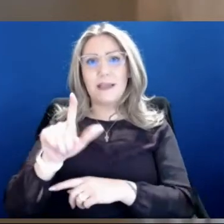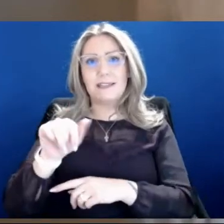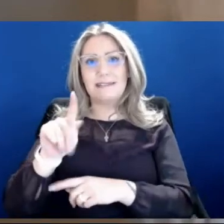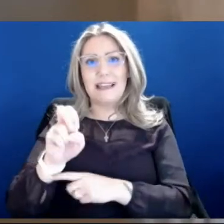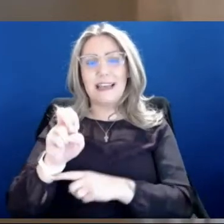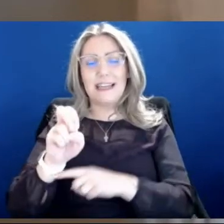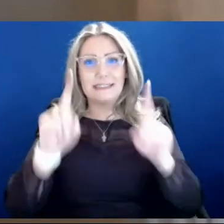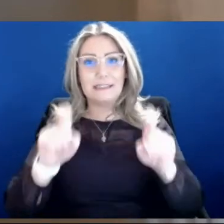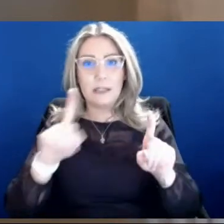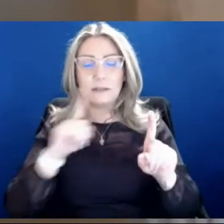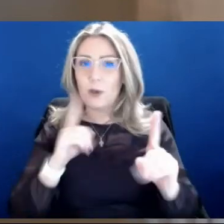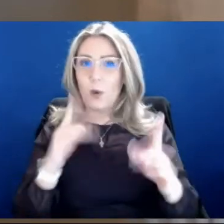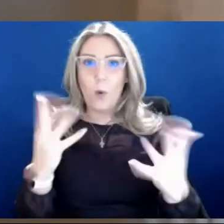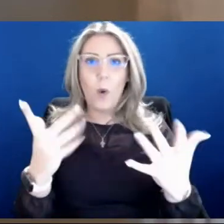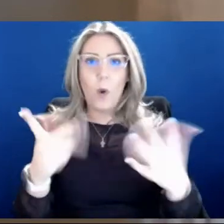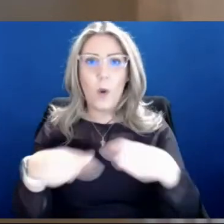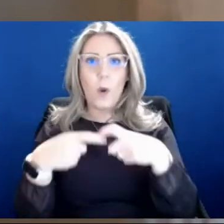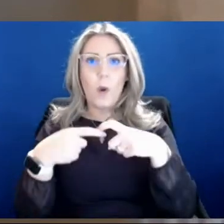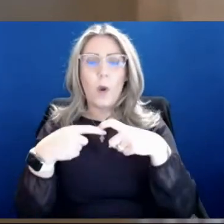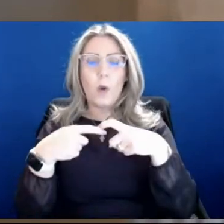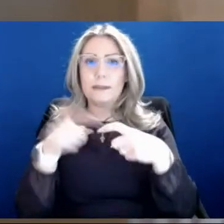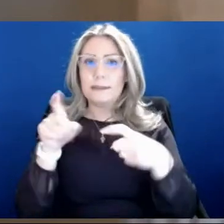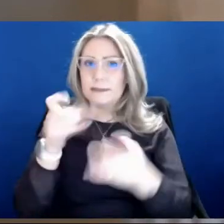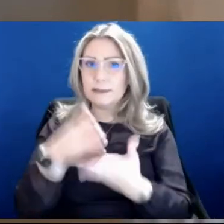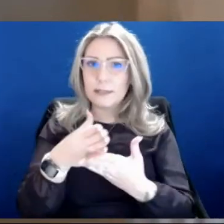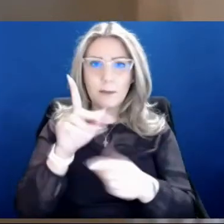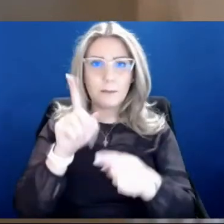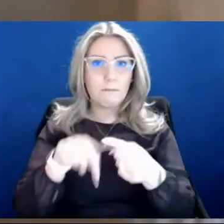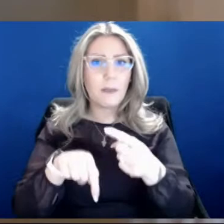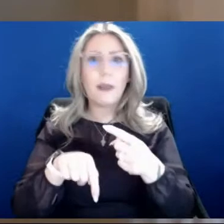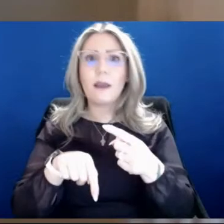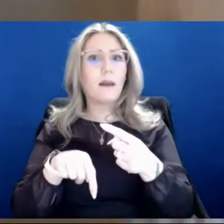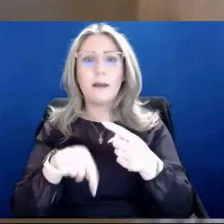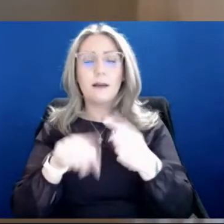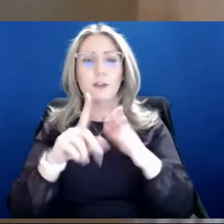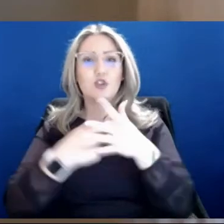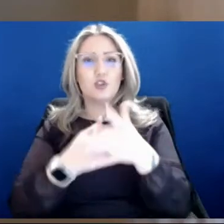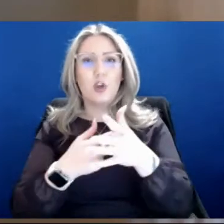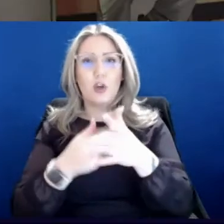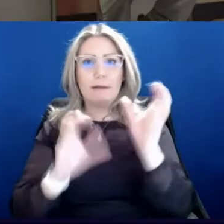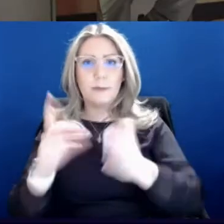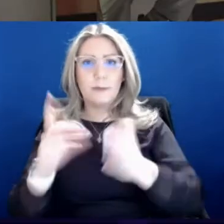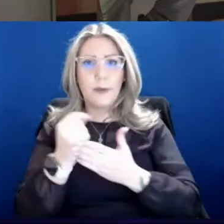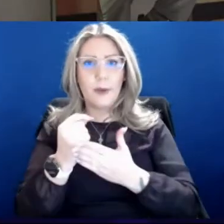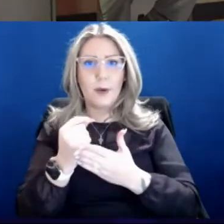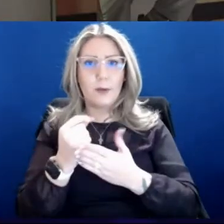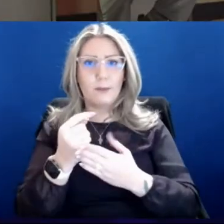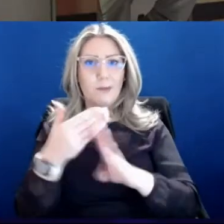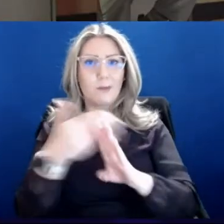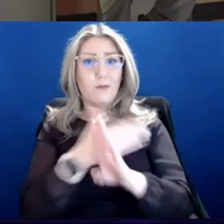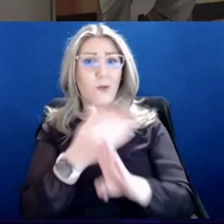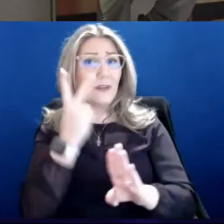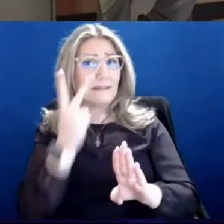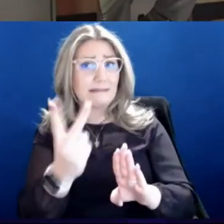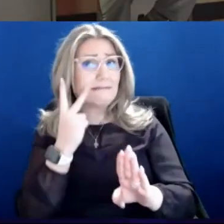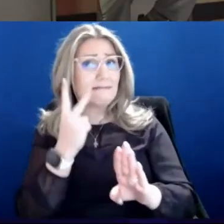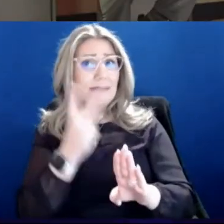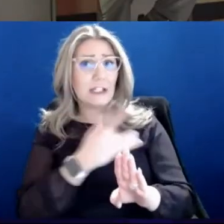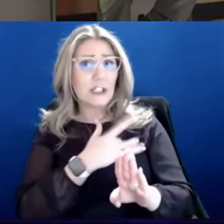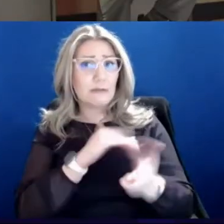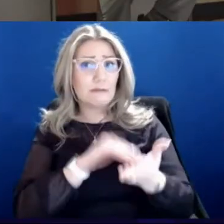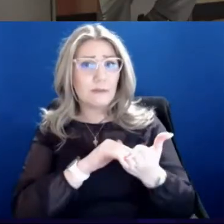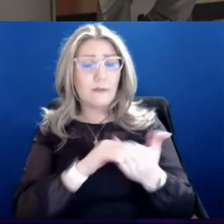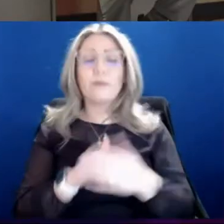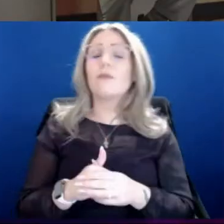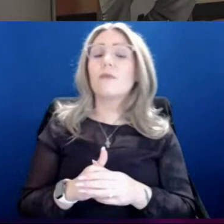stop here. We can't start chemo until you've seen a cardiologist. So Dr. Porter, what did Becky